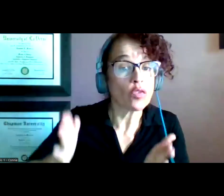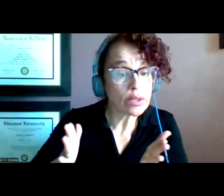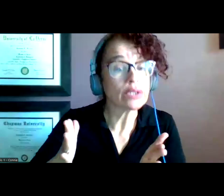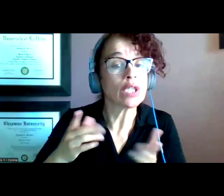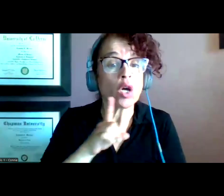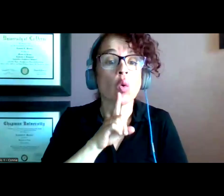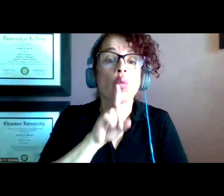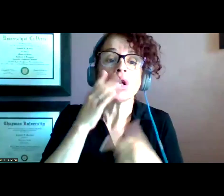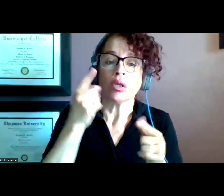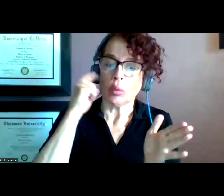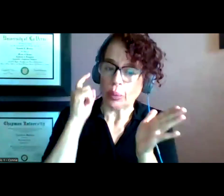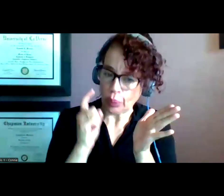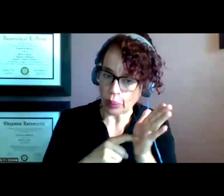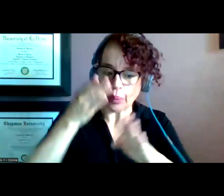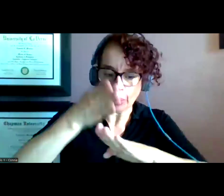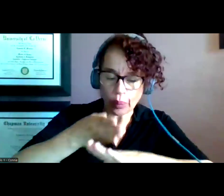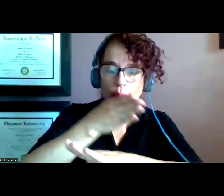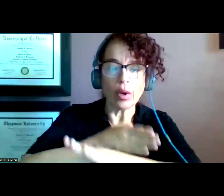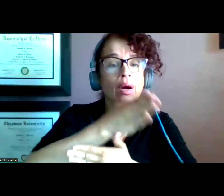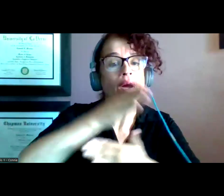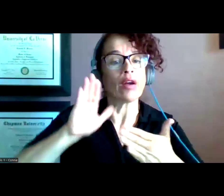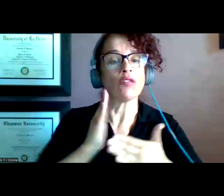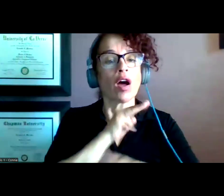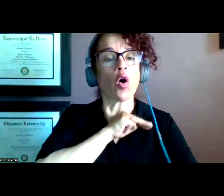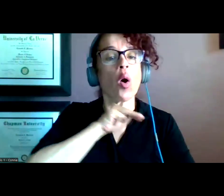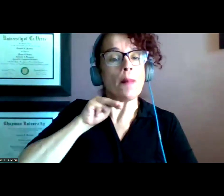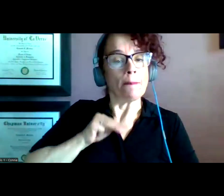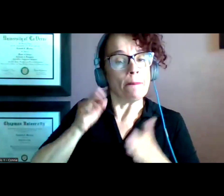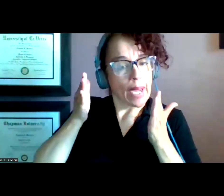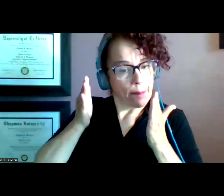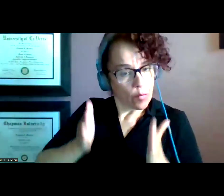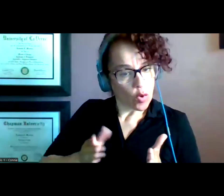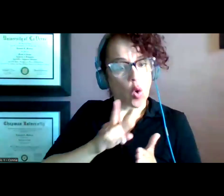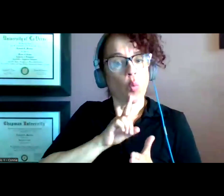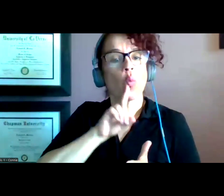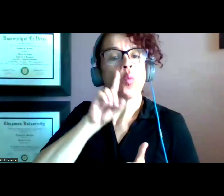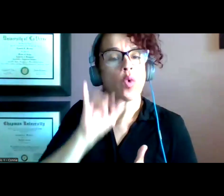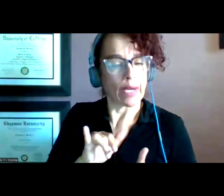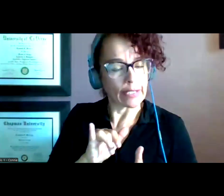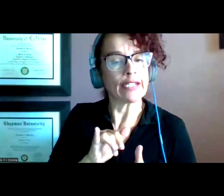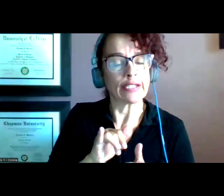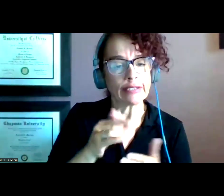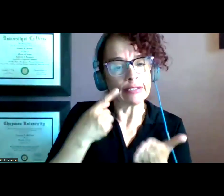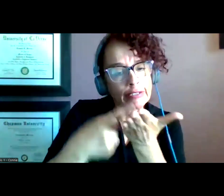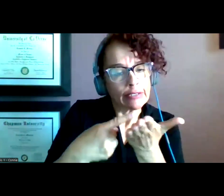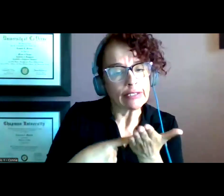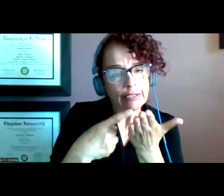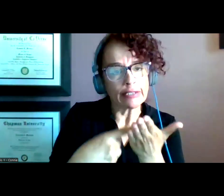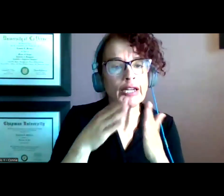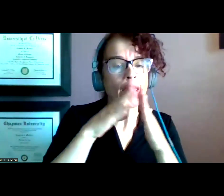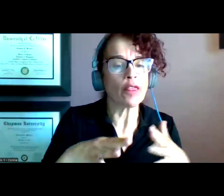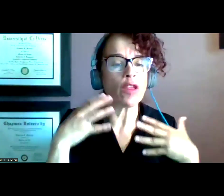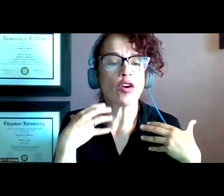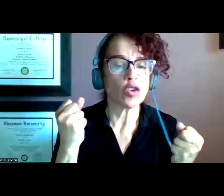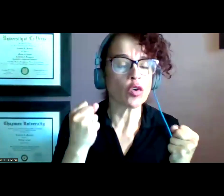and we're really recognizing the improved outcomes for our members and really in terms of just addressing their health and real well-being and